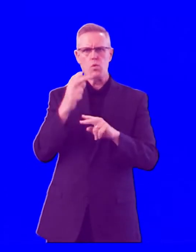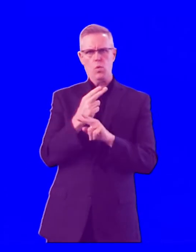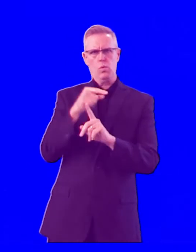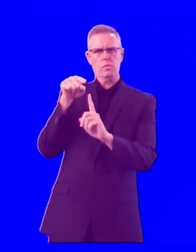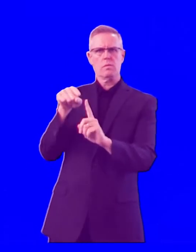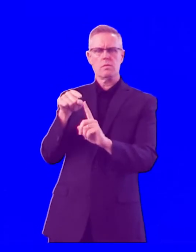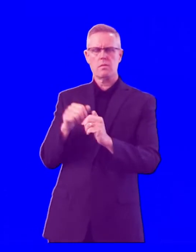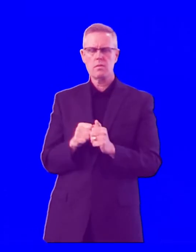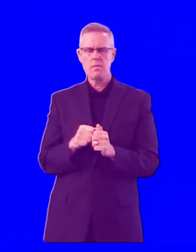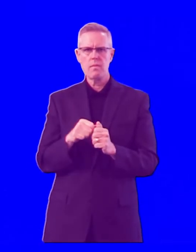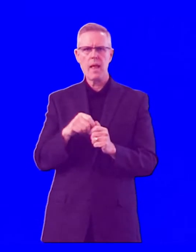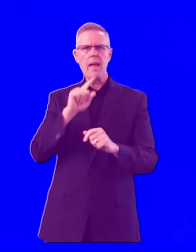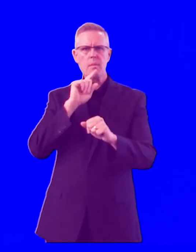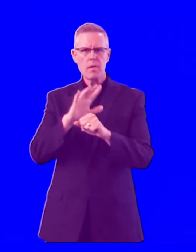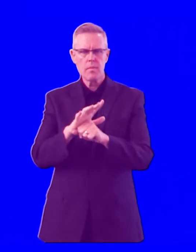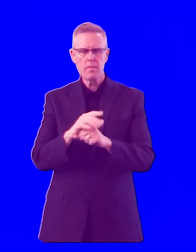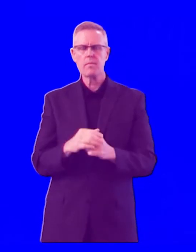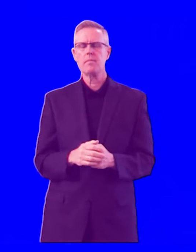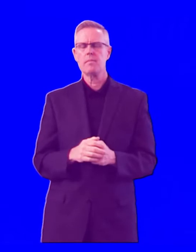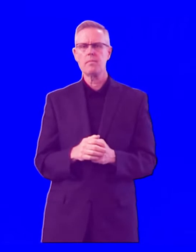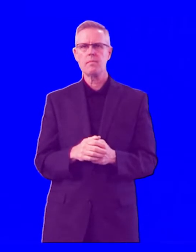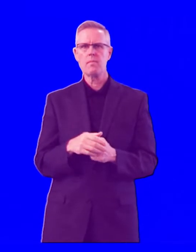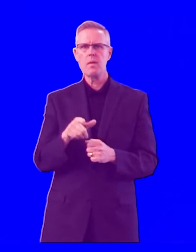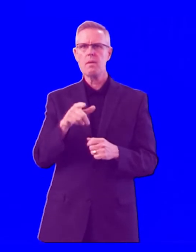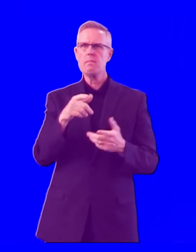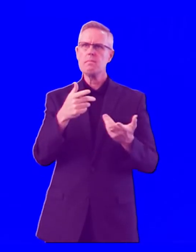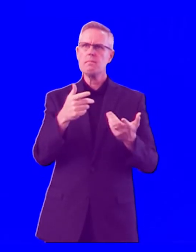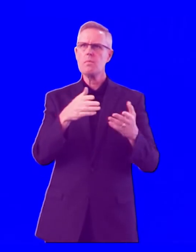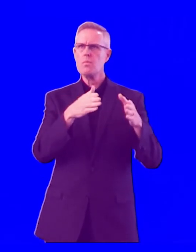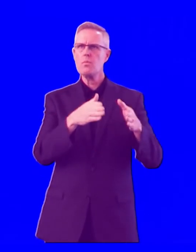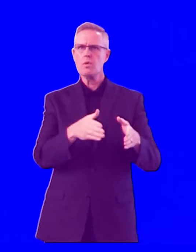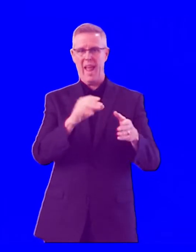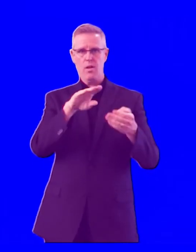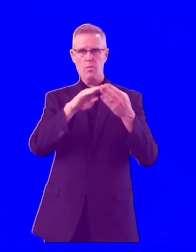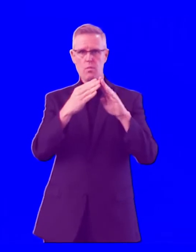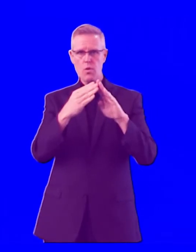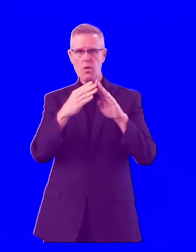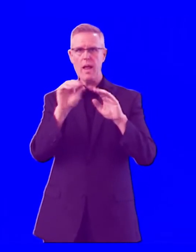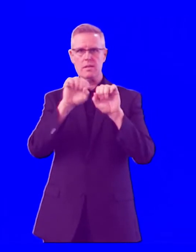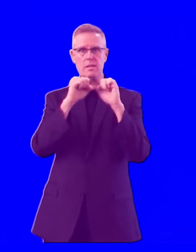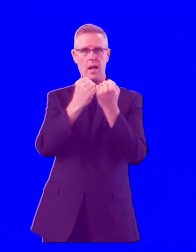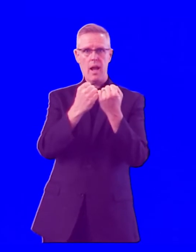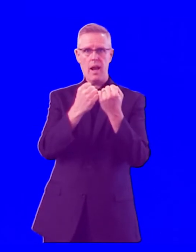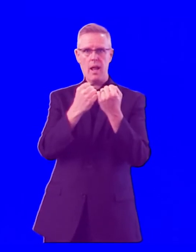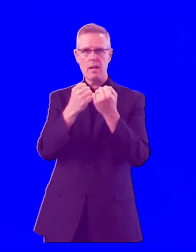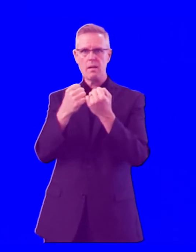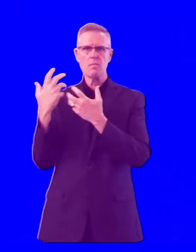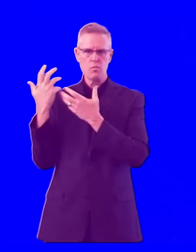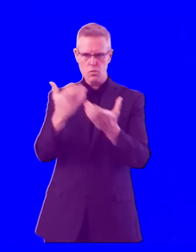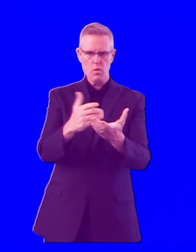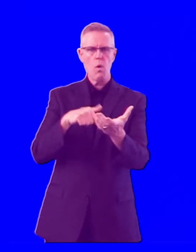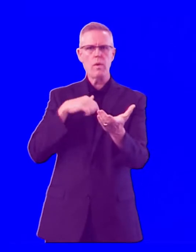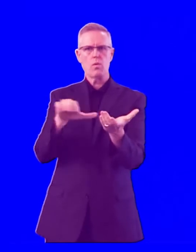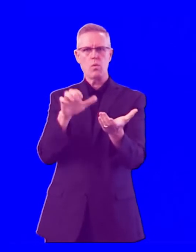above. That it was about the commitment that an individual, community, society brings to what